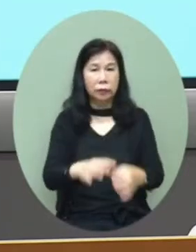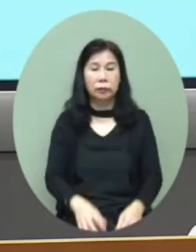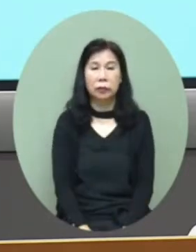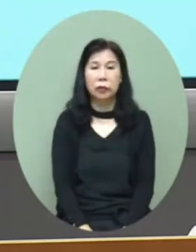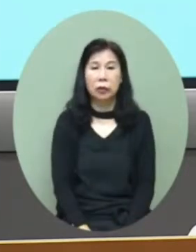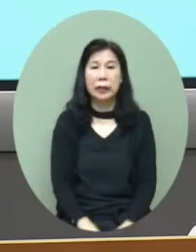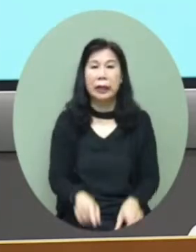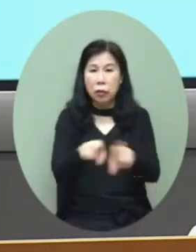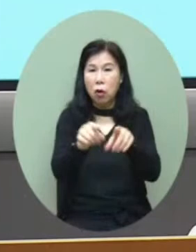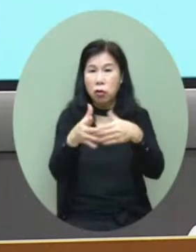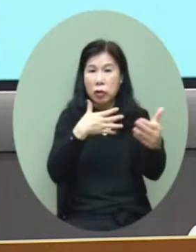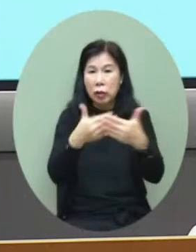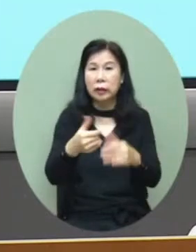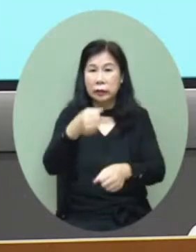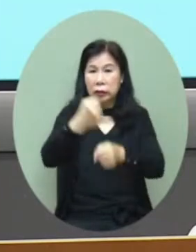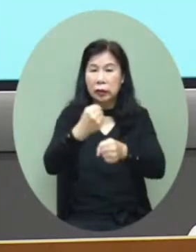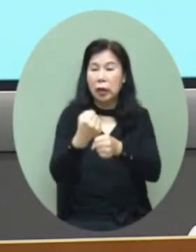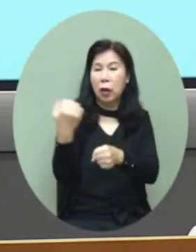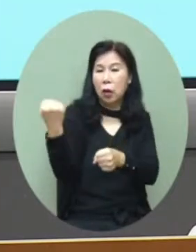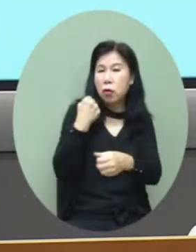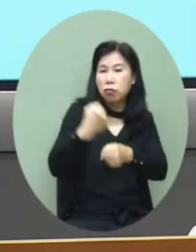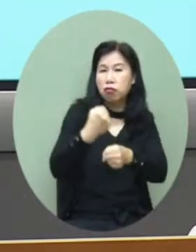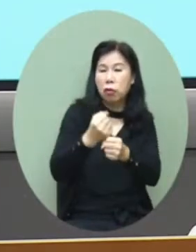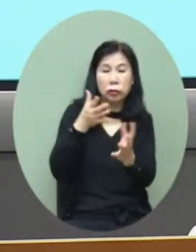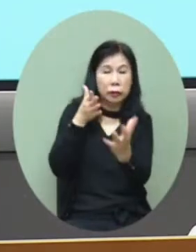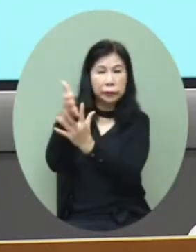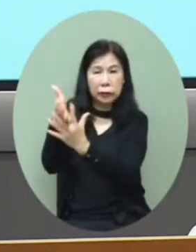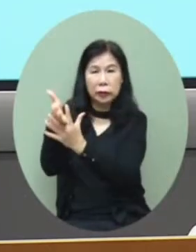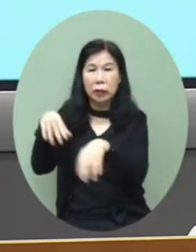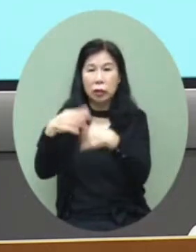enforcement action and inspection.